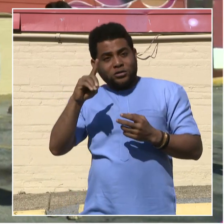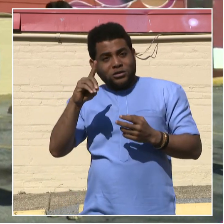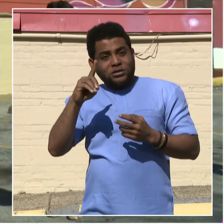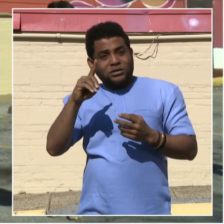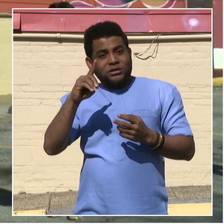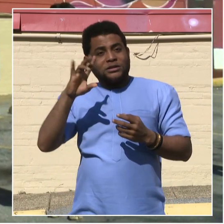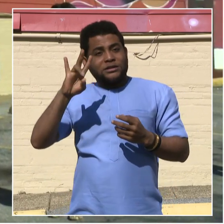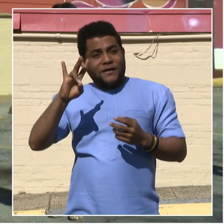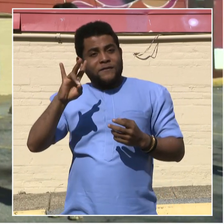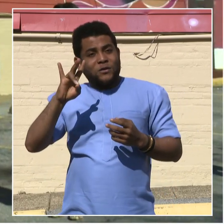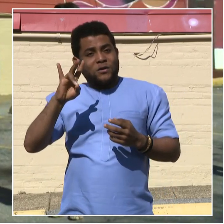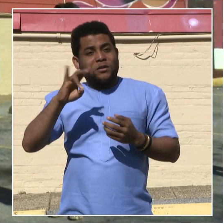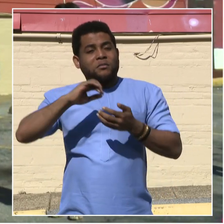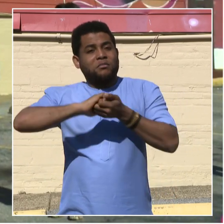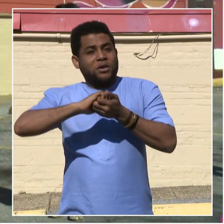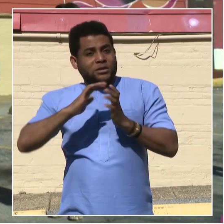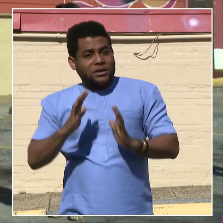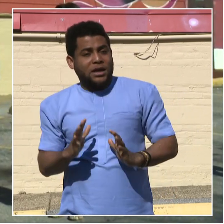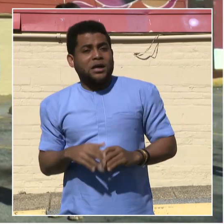Truist